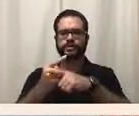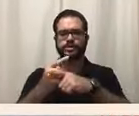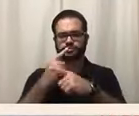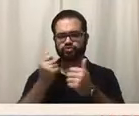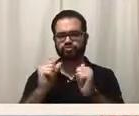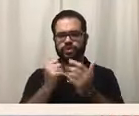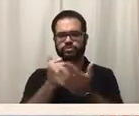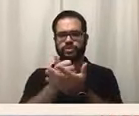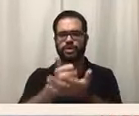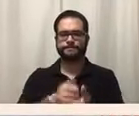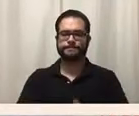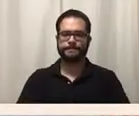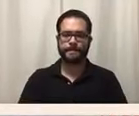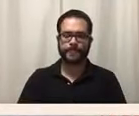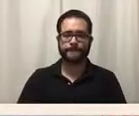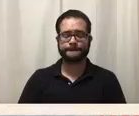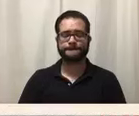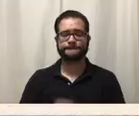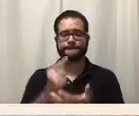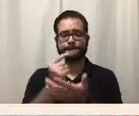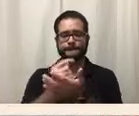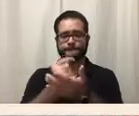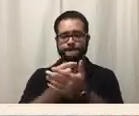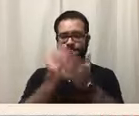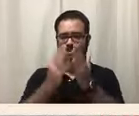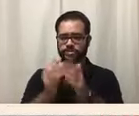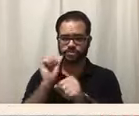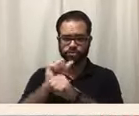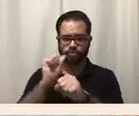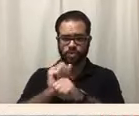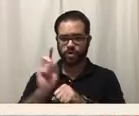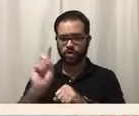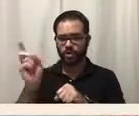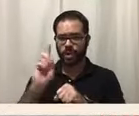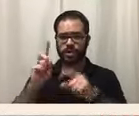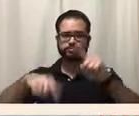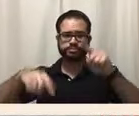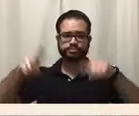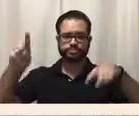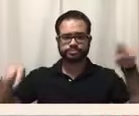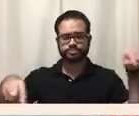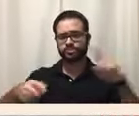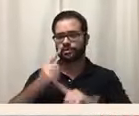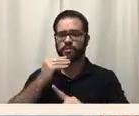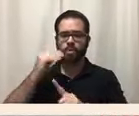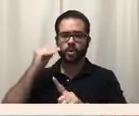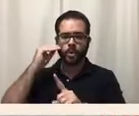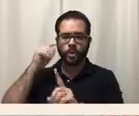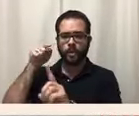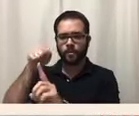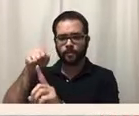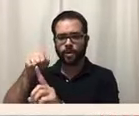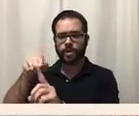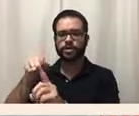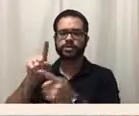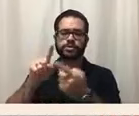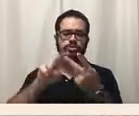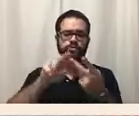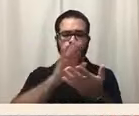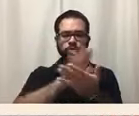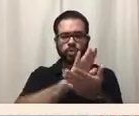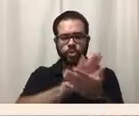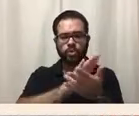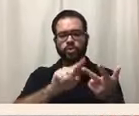Music therapists work in a variety of settings, from home-based care to schools, nursing and